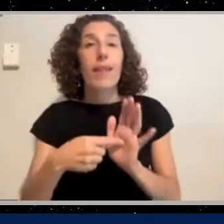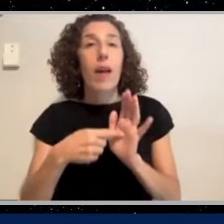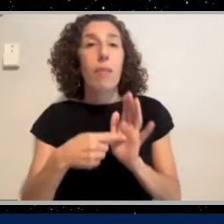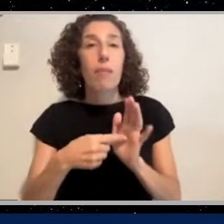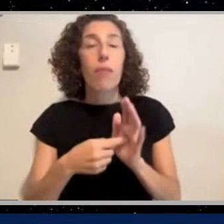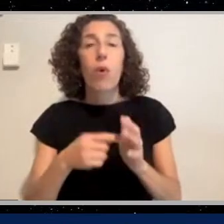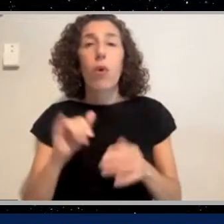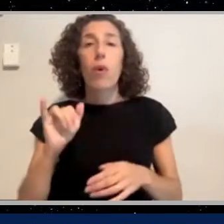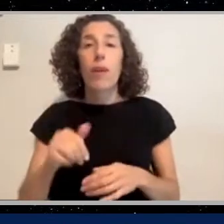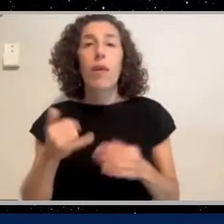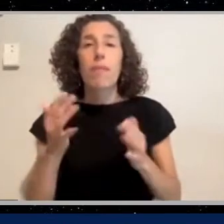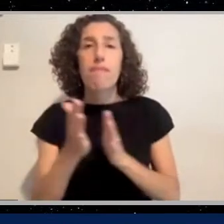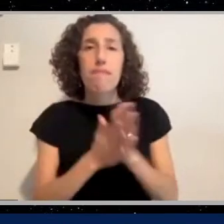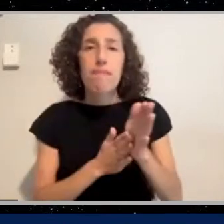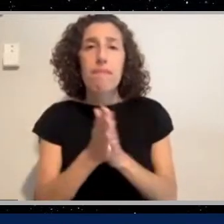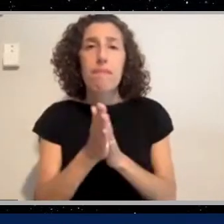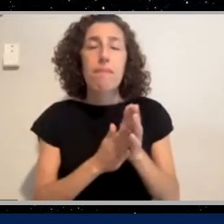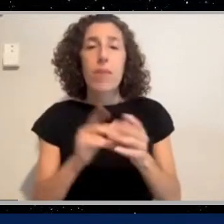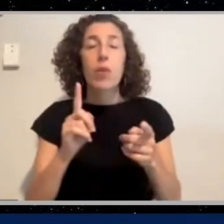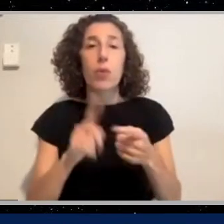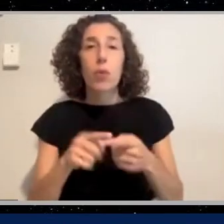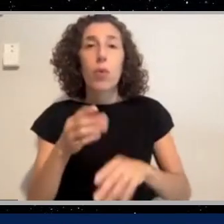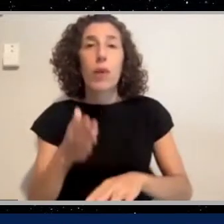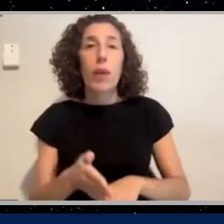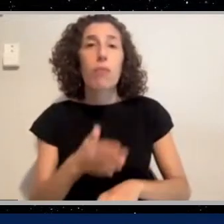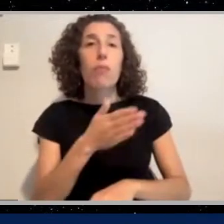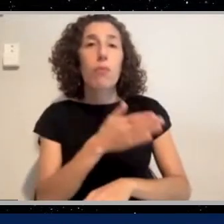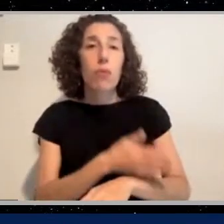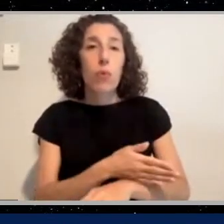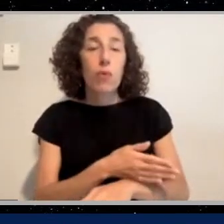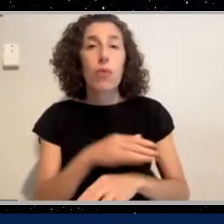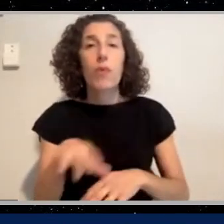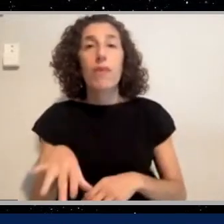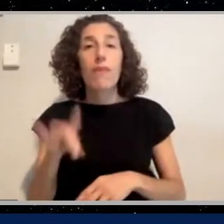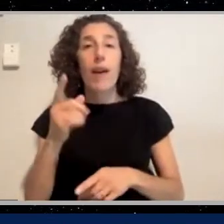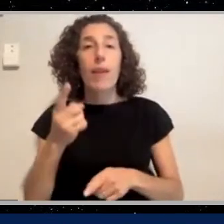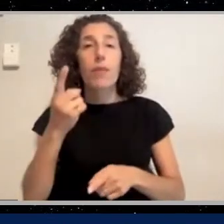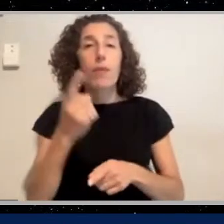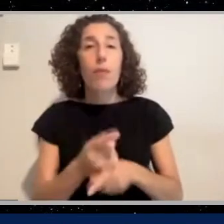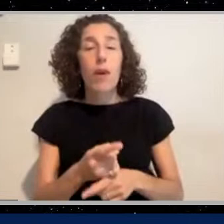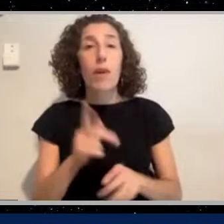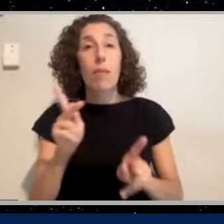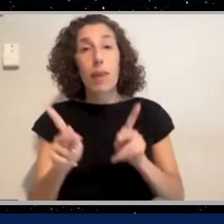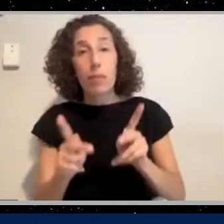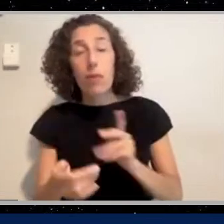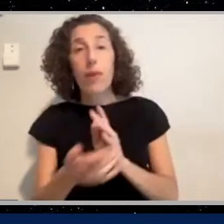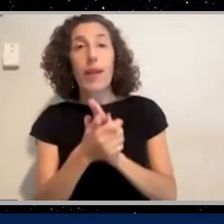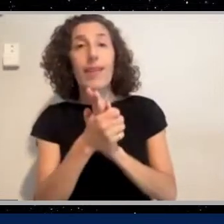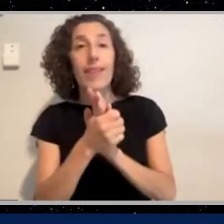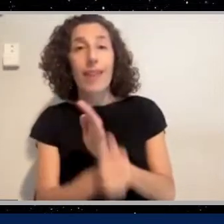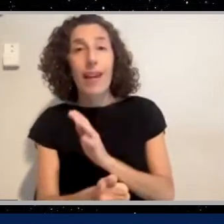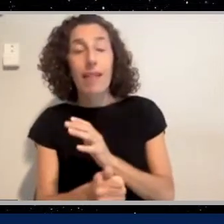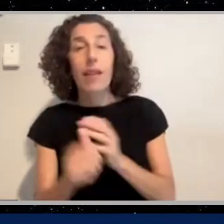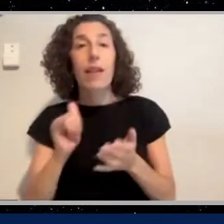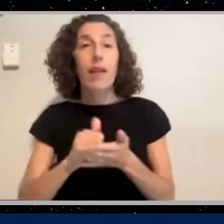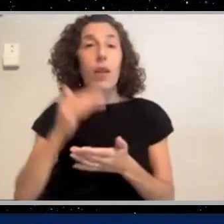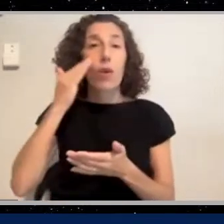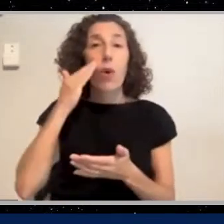with our technical folks to identify topics that are relevant to diverse